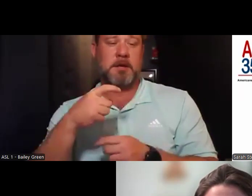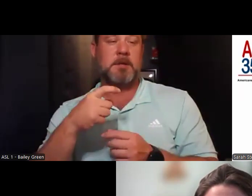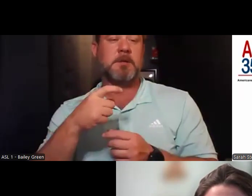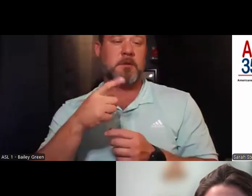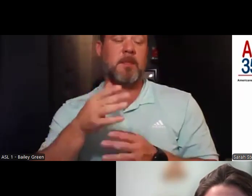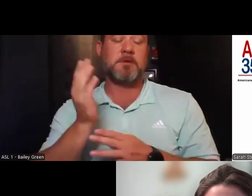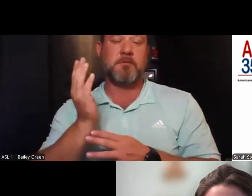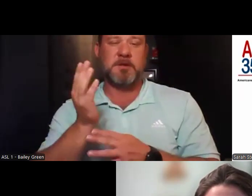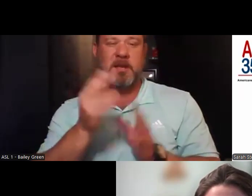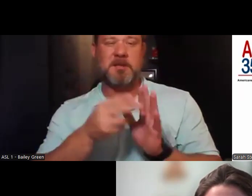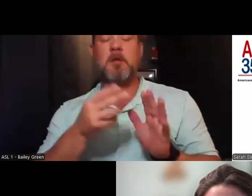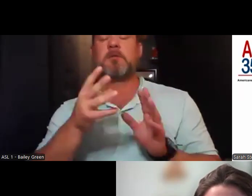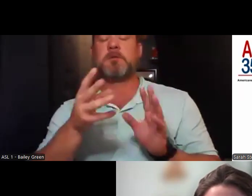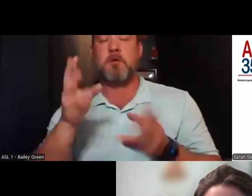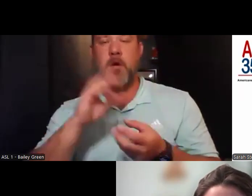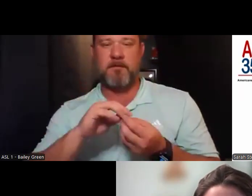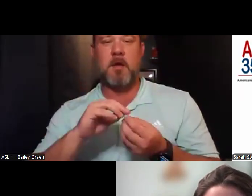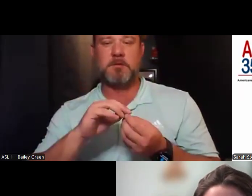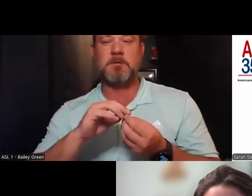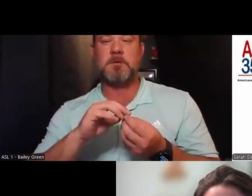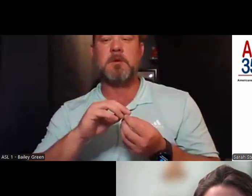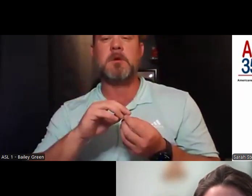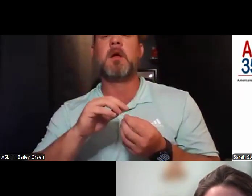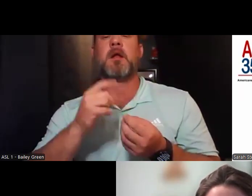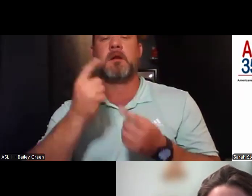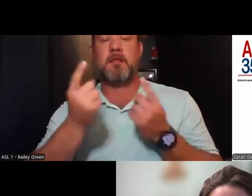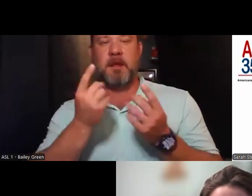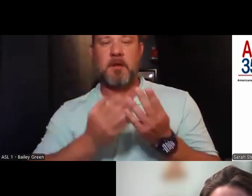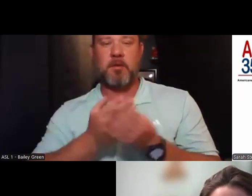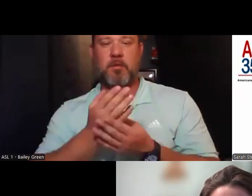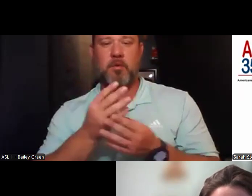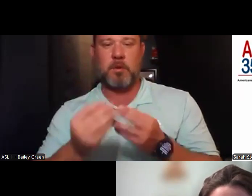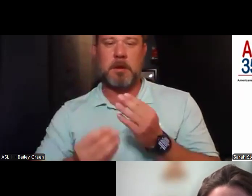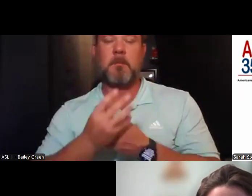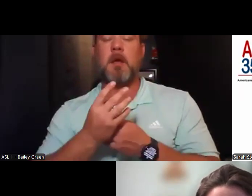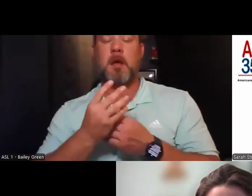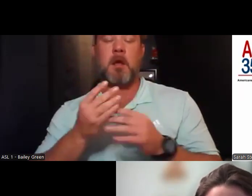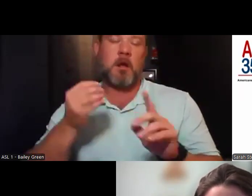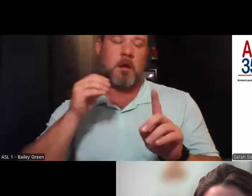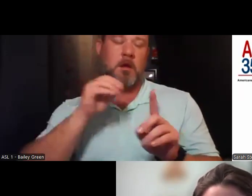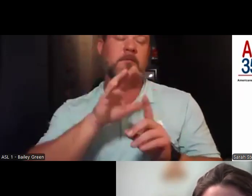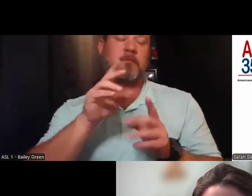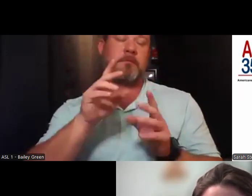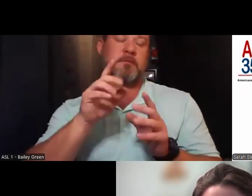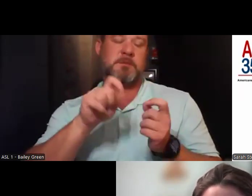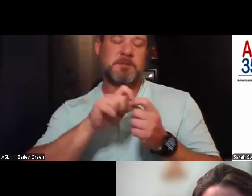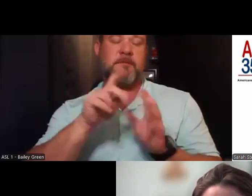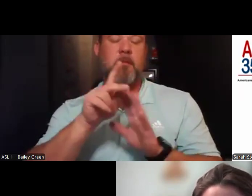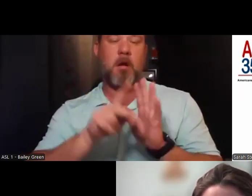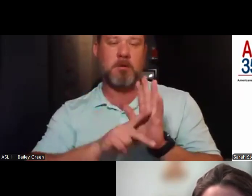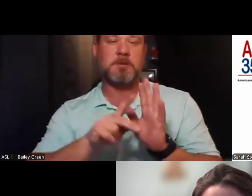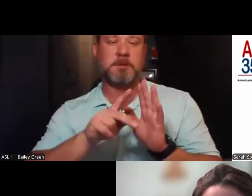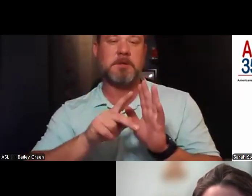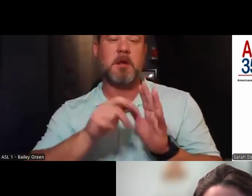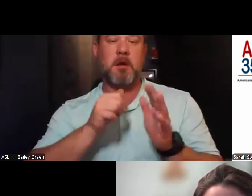really highlights and quantifies these trade-offs, and it also really helps us think through the impact of certain policies on this current underserved population